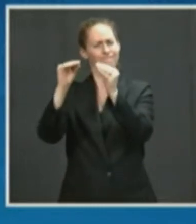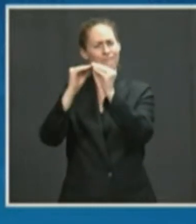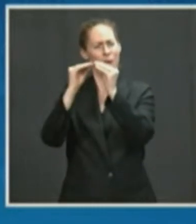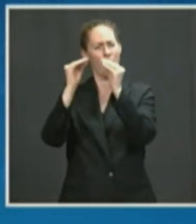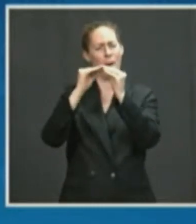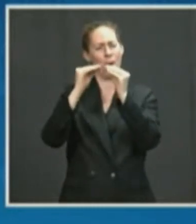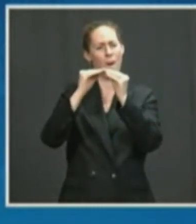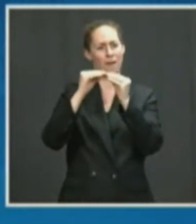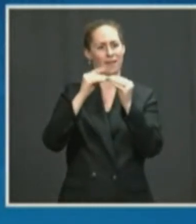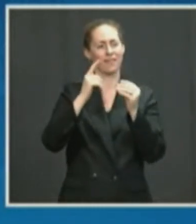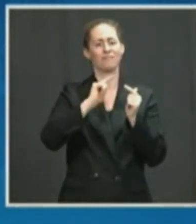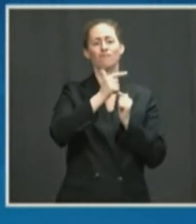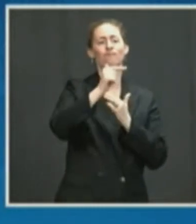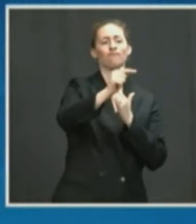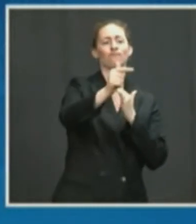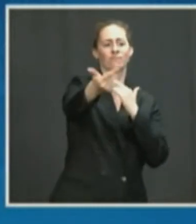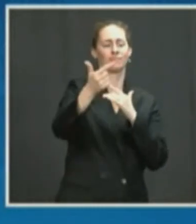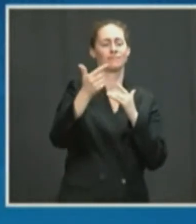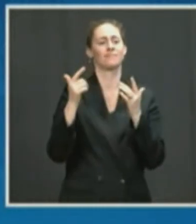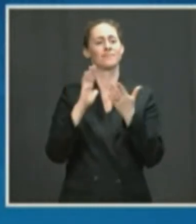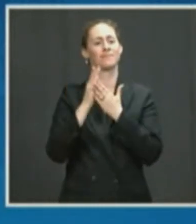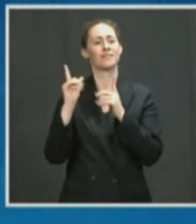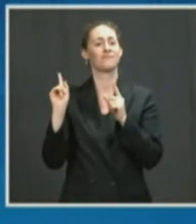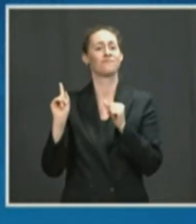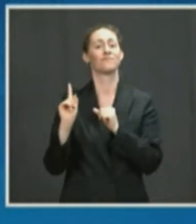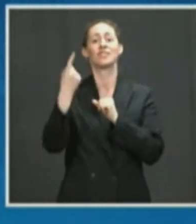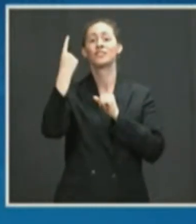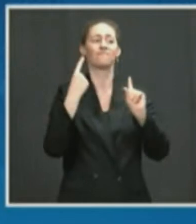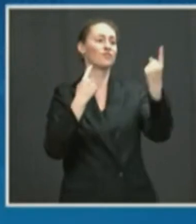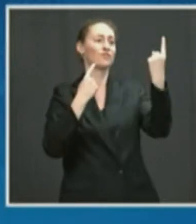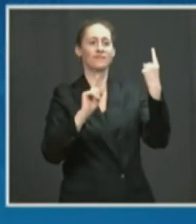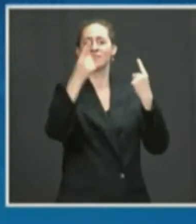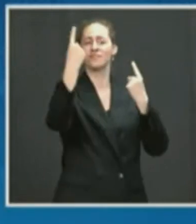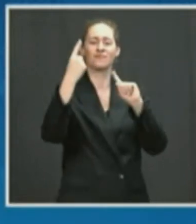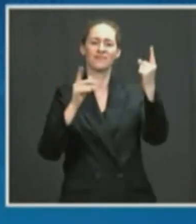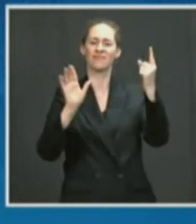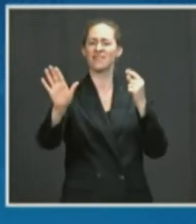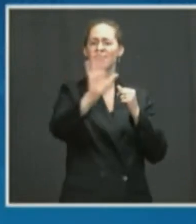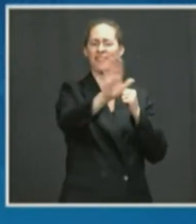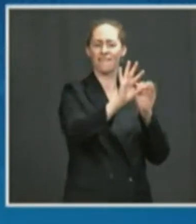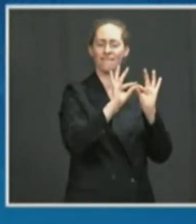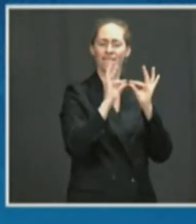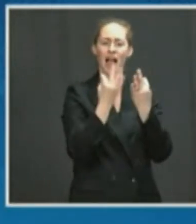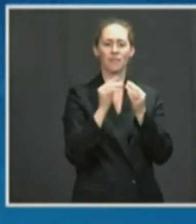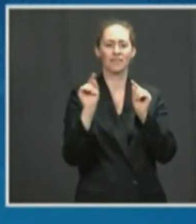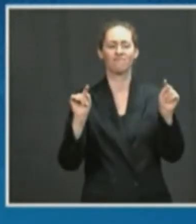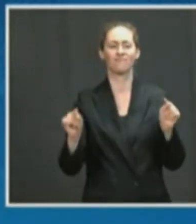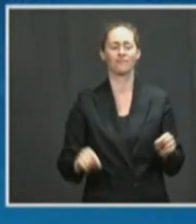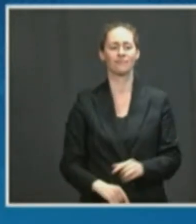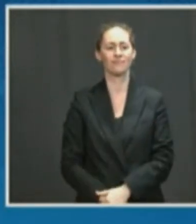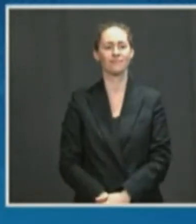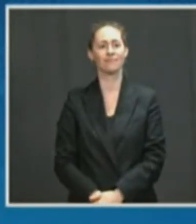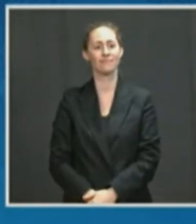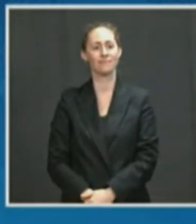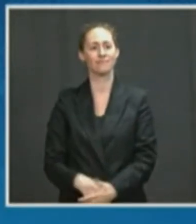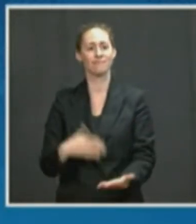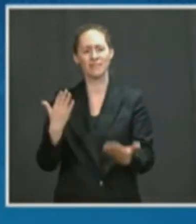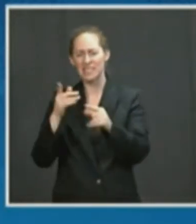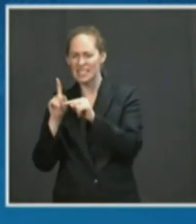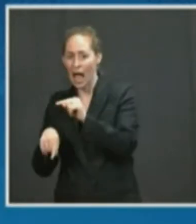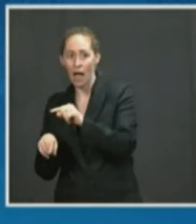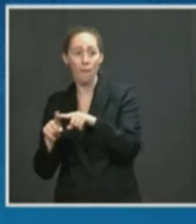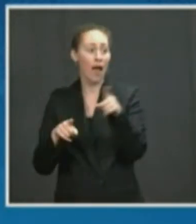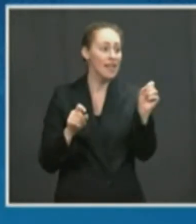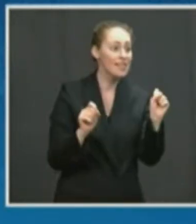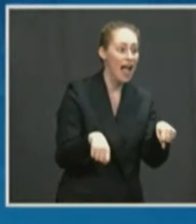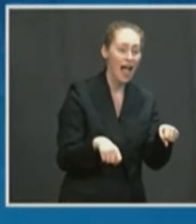to become the first in their family or their community to do those things that perhaps others didn't think they were capable of, but God has